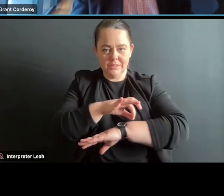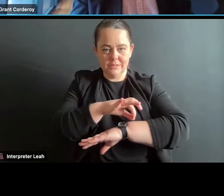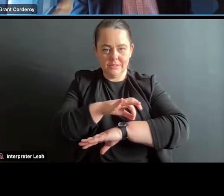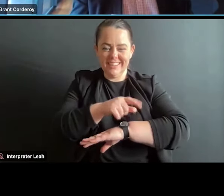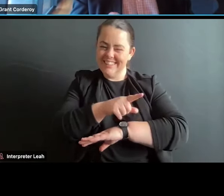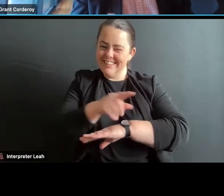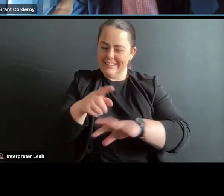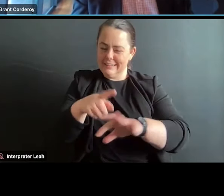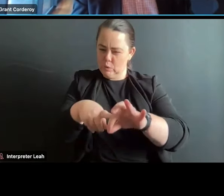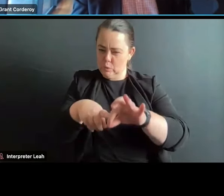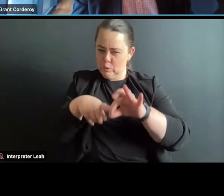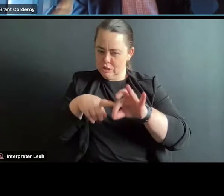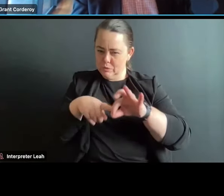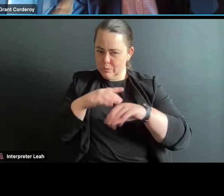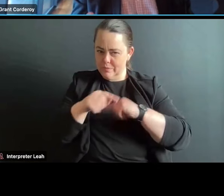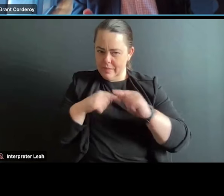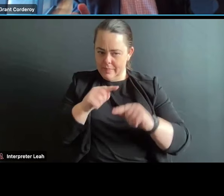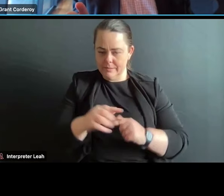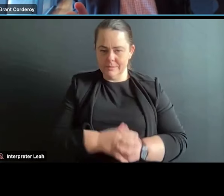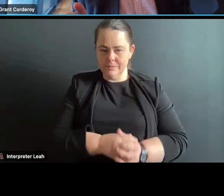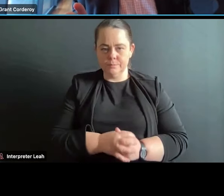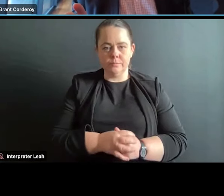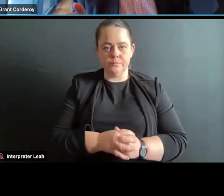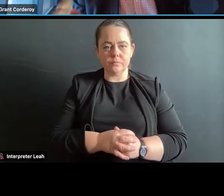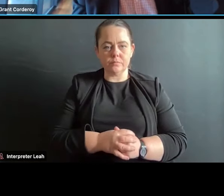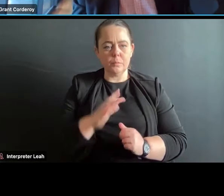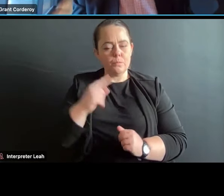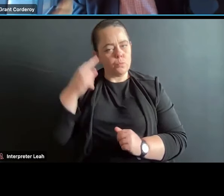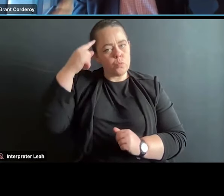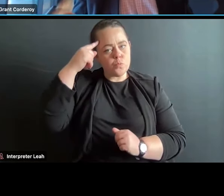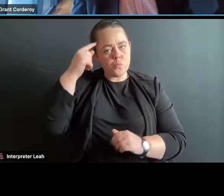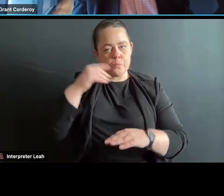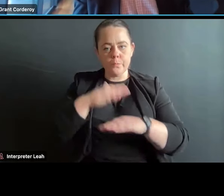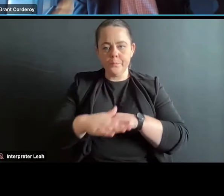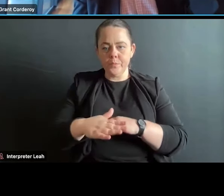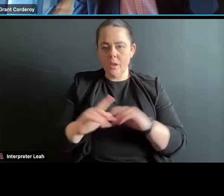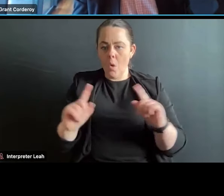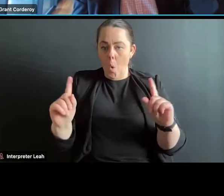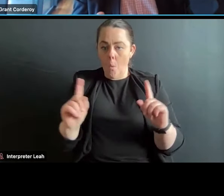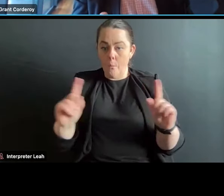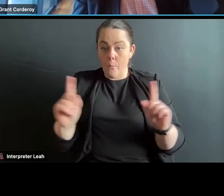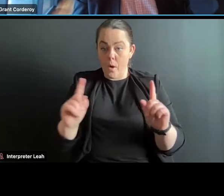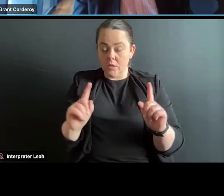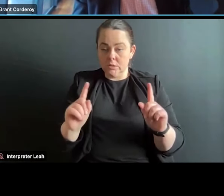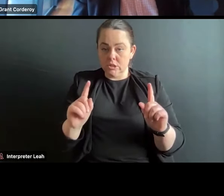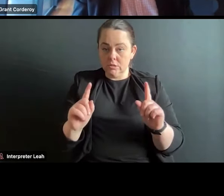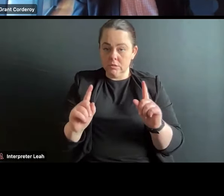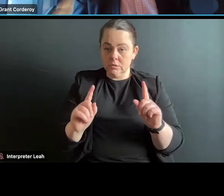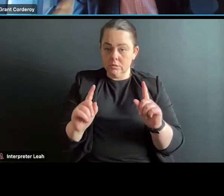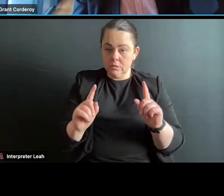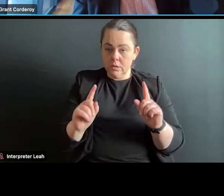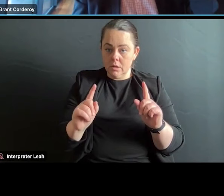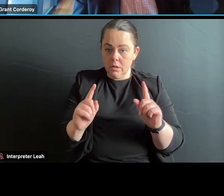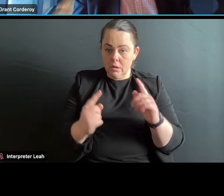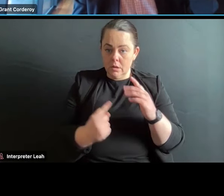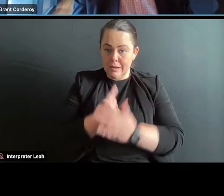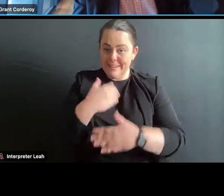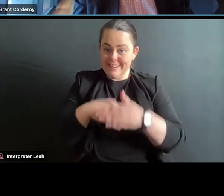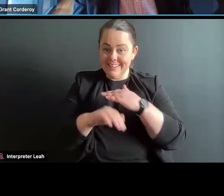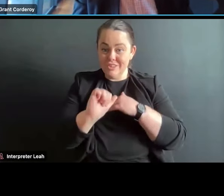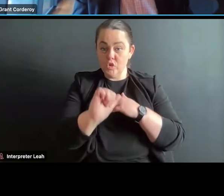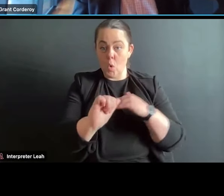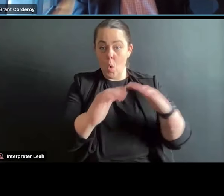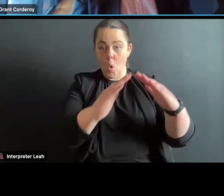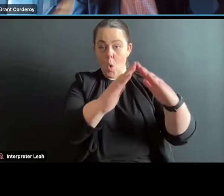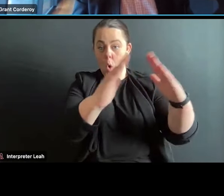Now again, approach it by saying what is representative of your own home, residential home, and you might